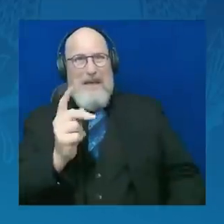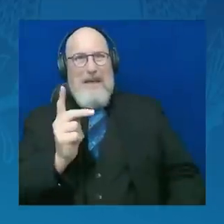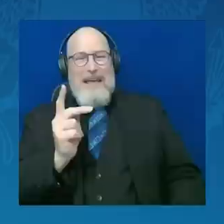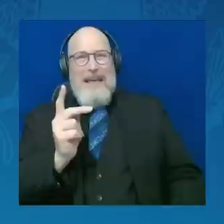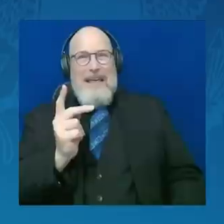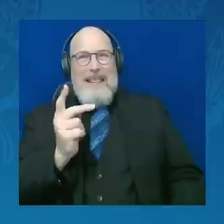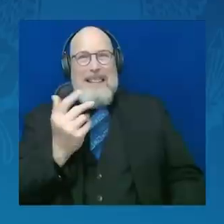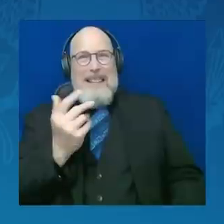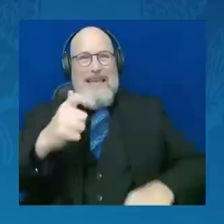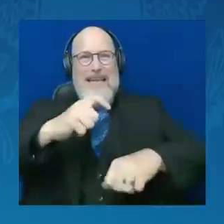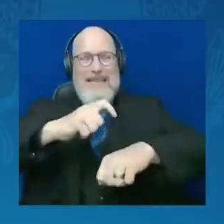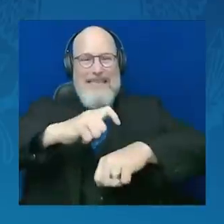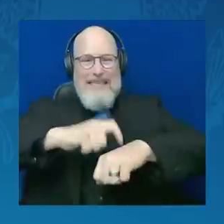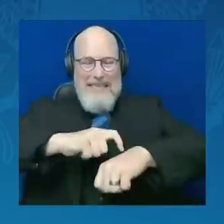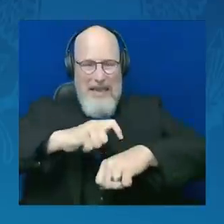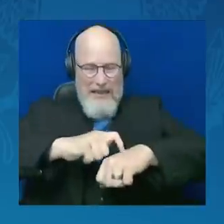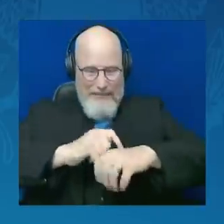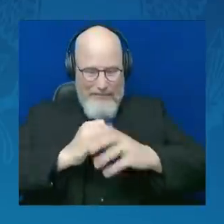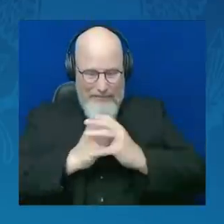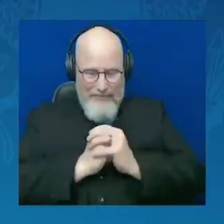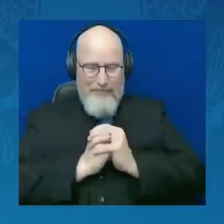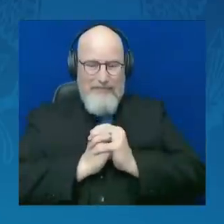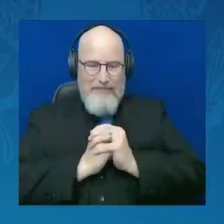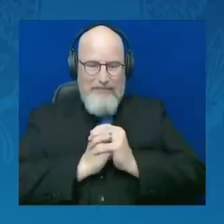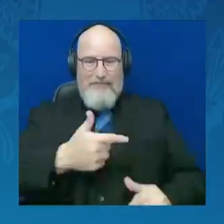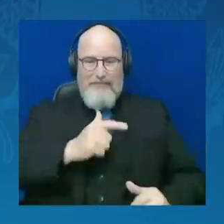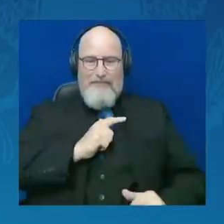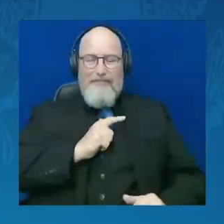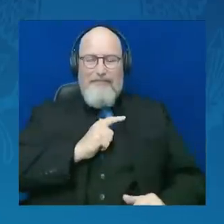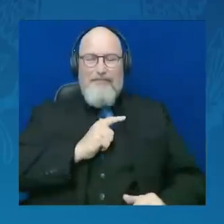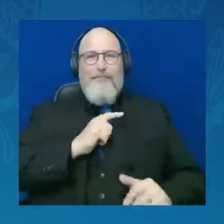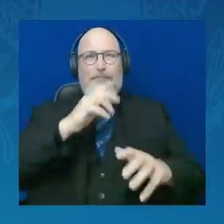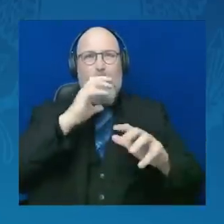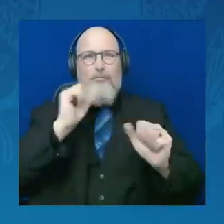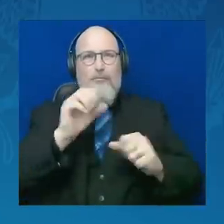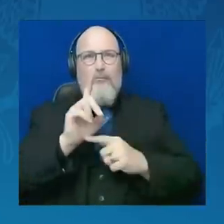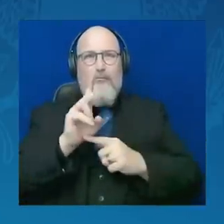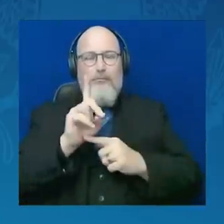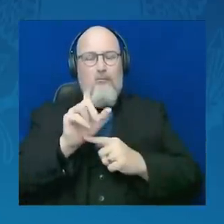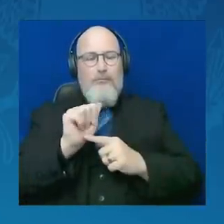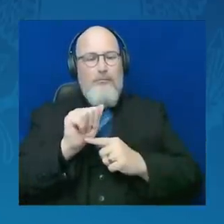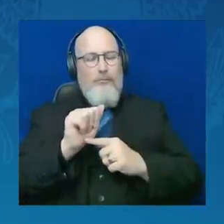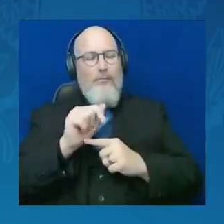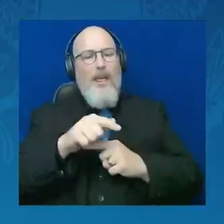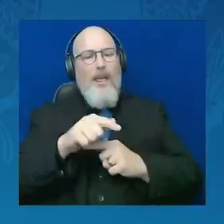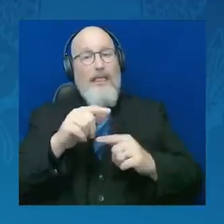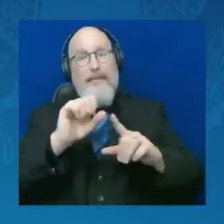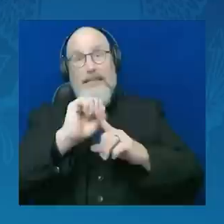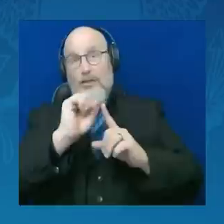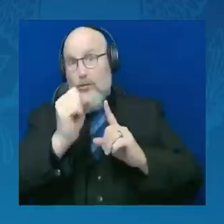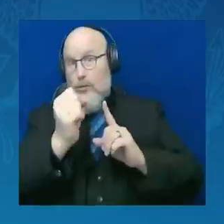Szanowna pani redaktor. Madam, the situation is very complex. This is what I was